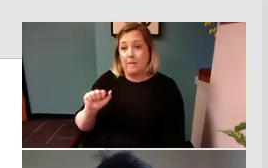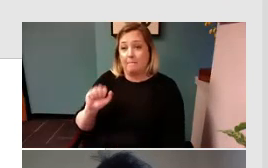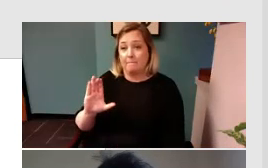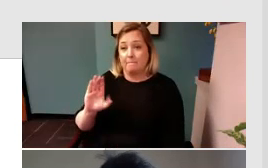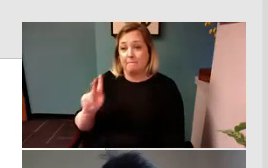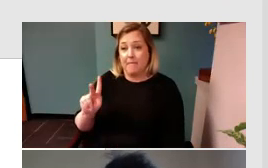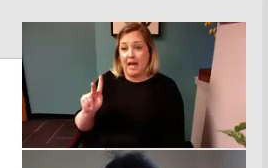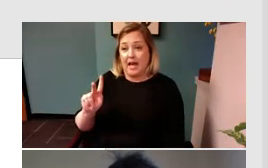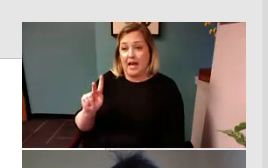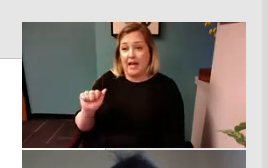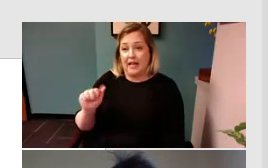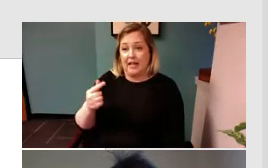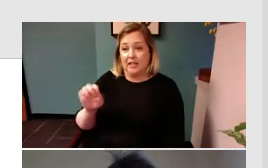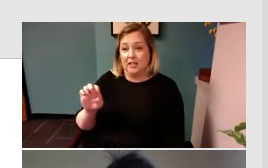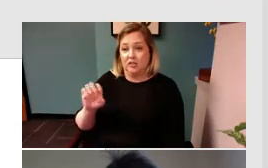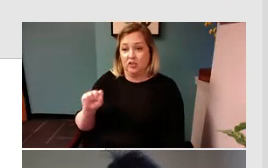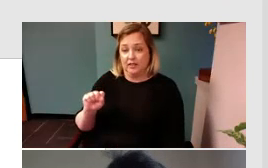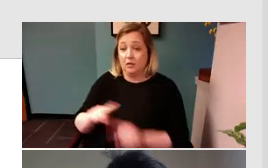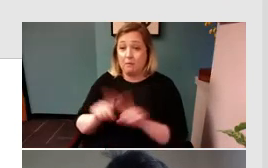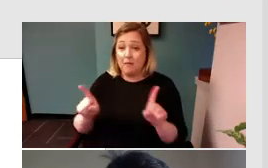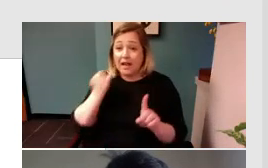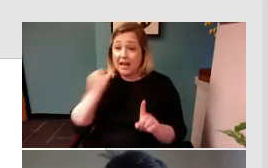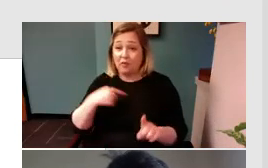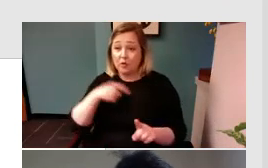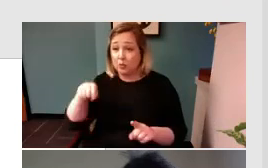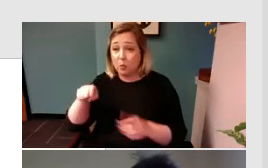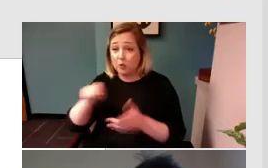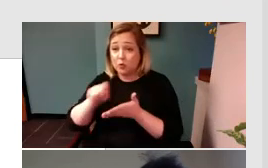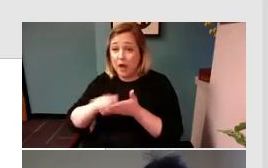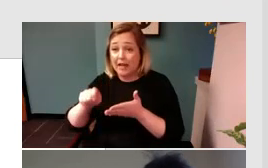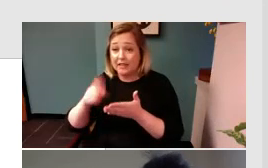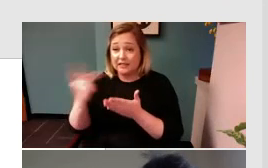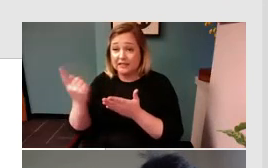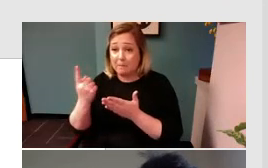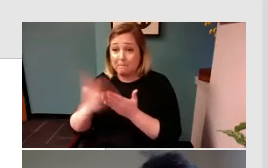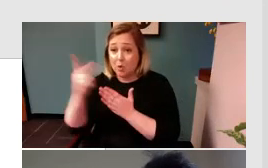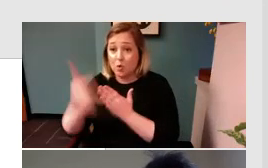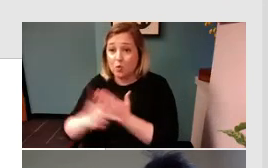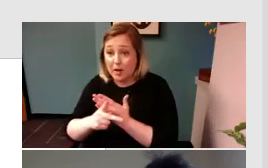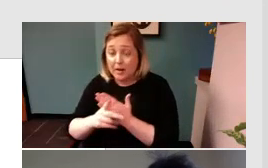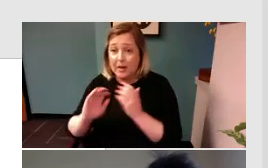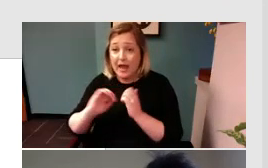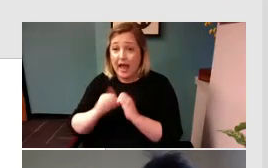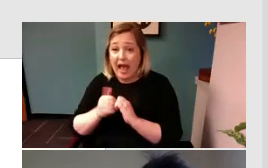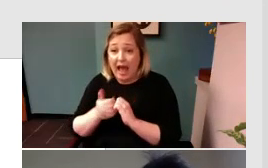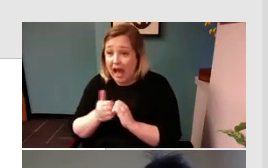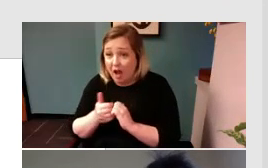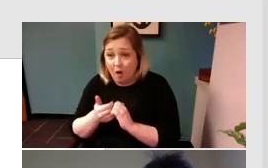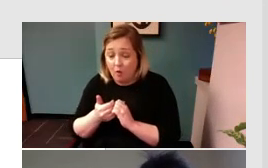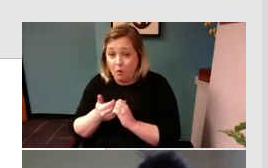particular problem if we were supposed to write a program out of it, right? So let's say that I want to write a program that